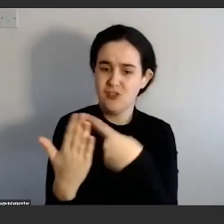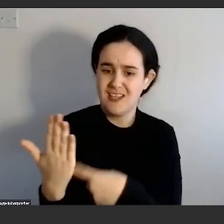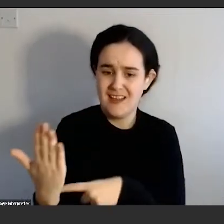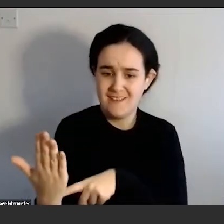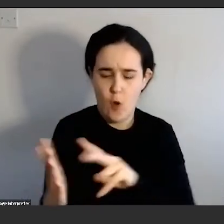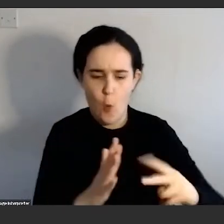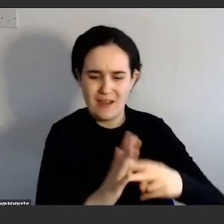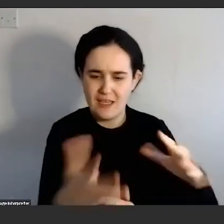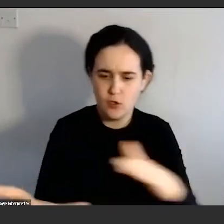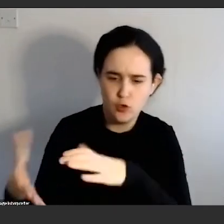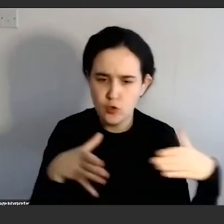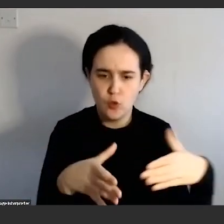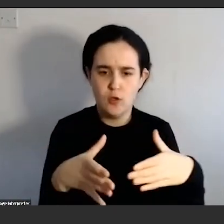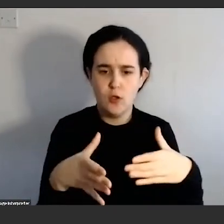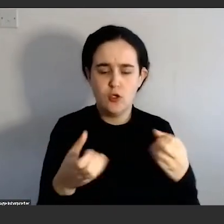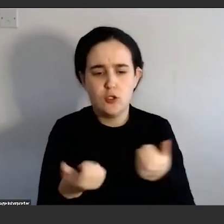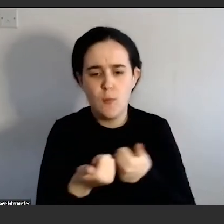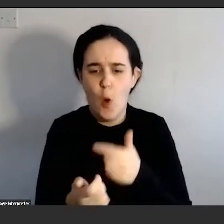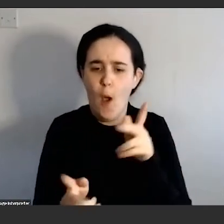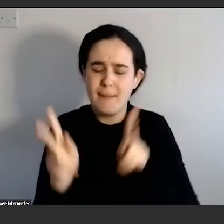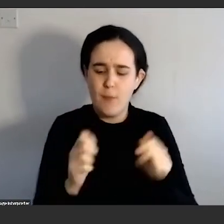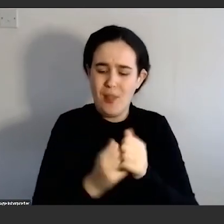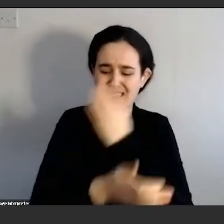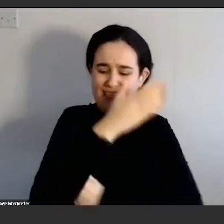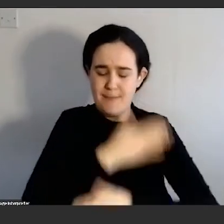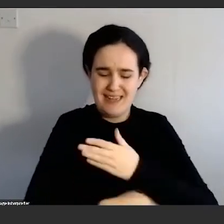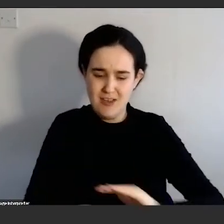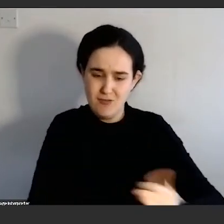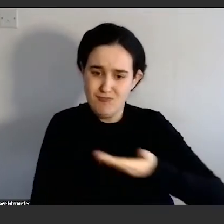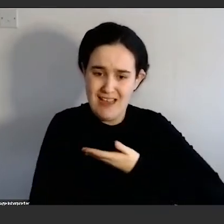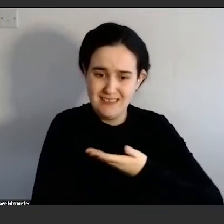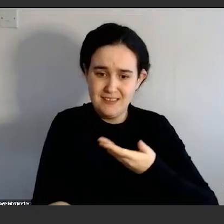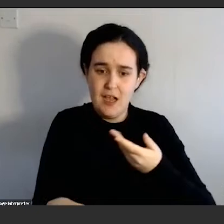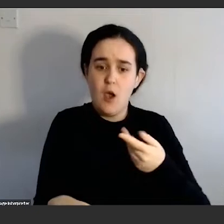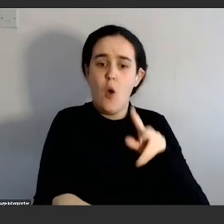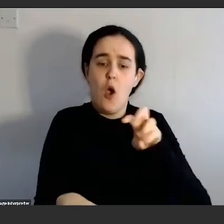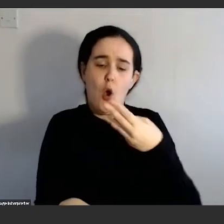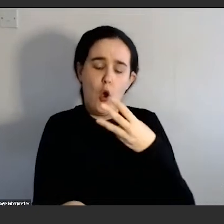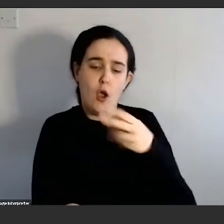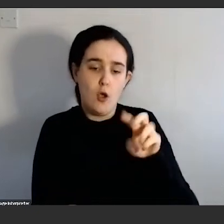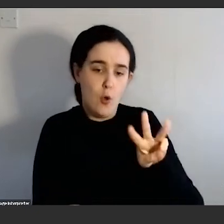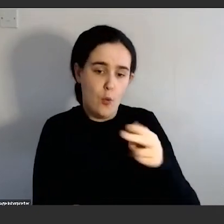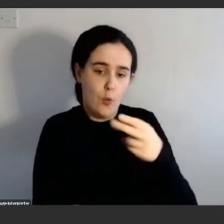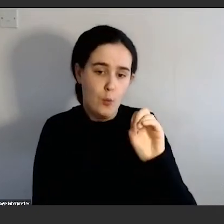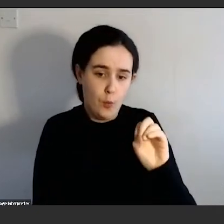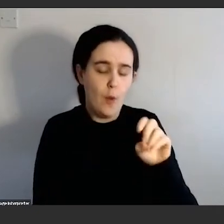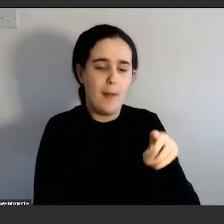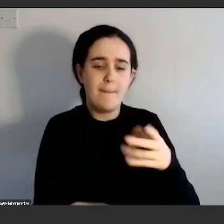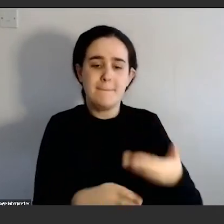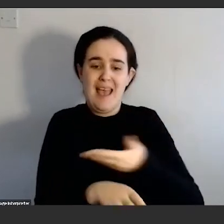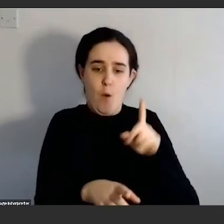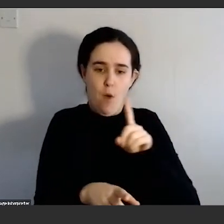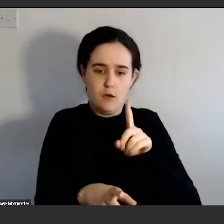disability movement, and especially the psychosocial disability, that will promote change. I